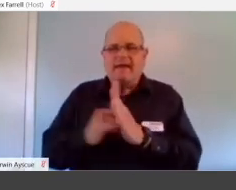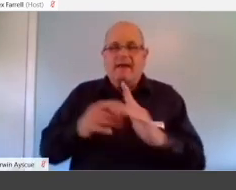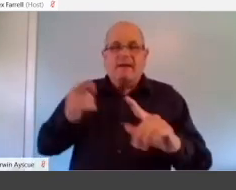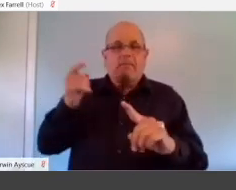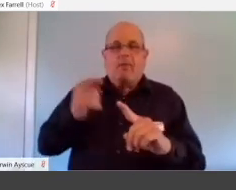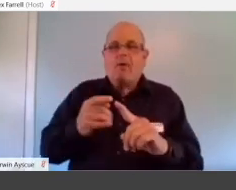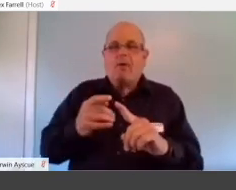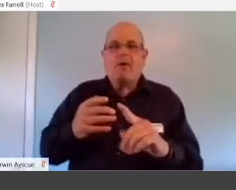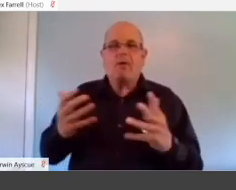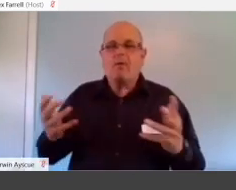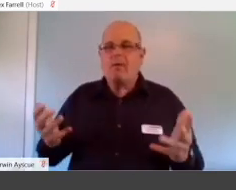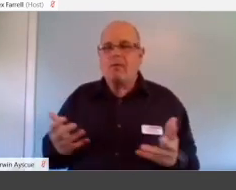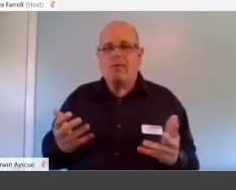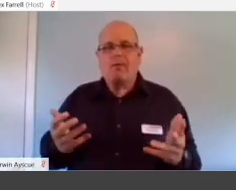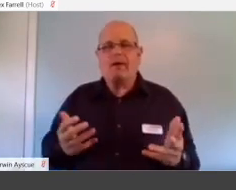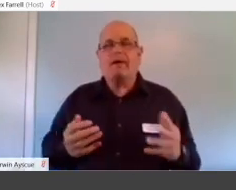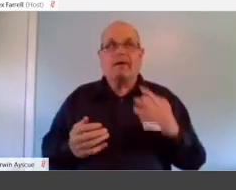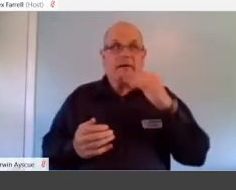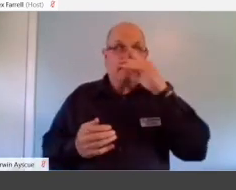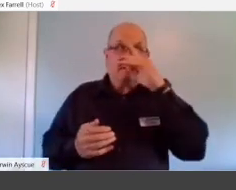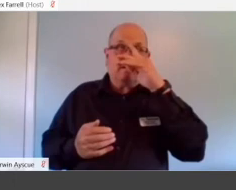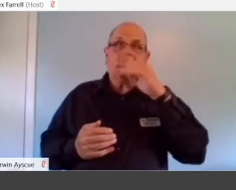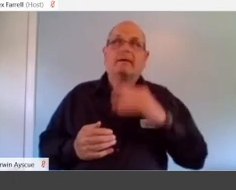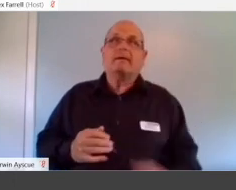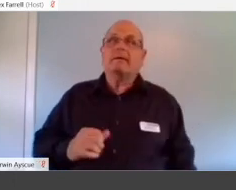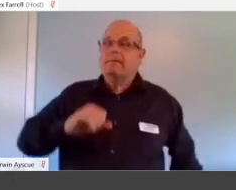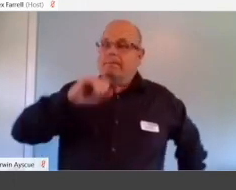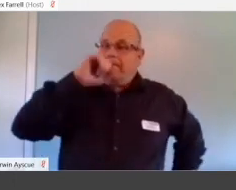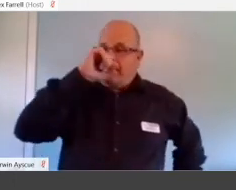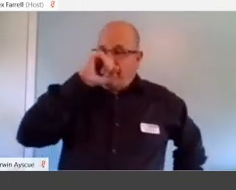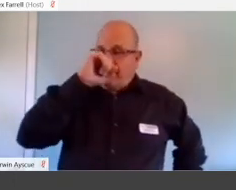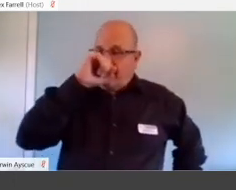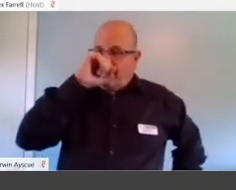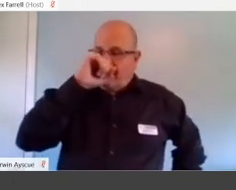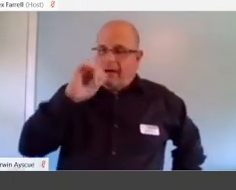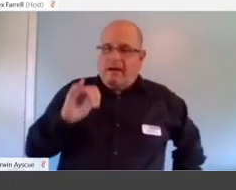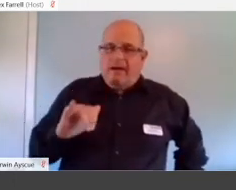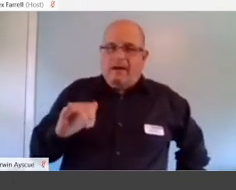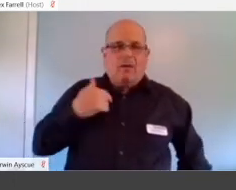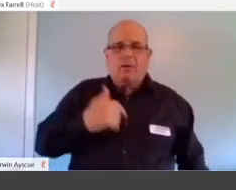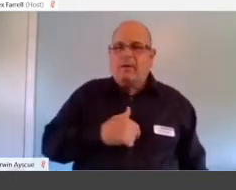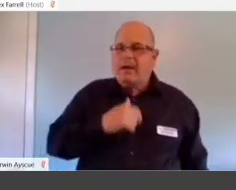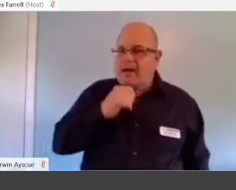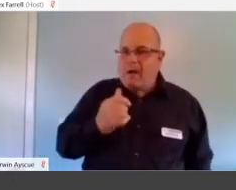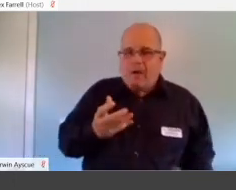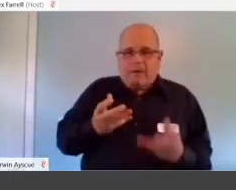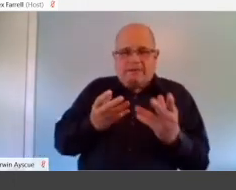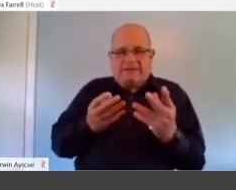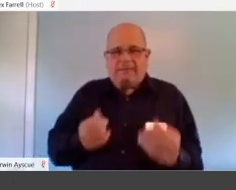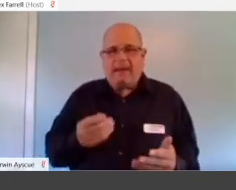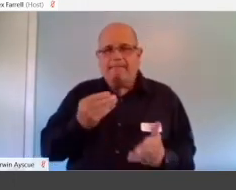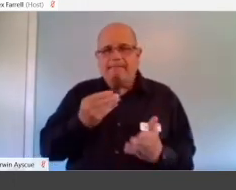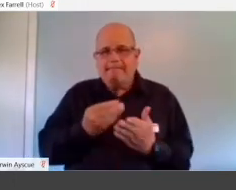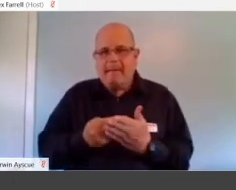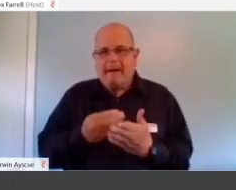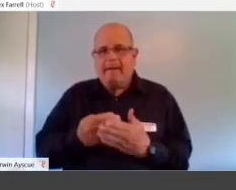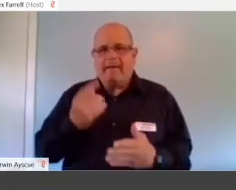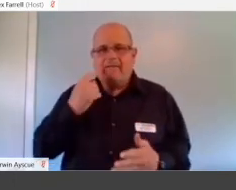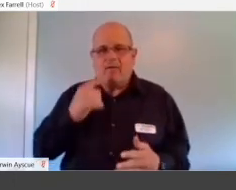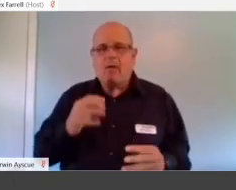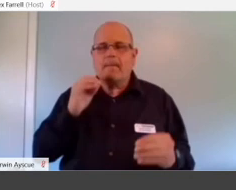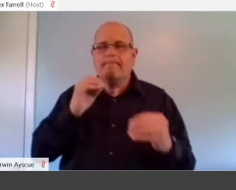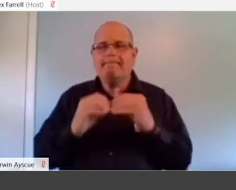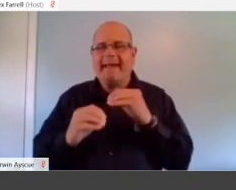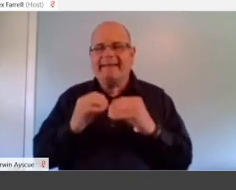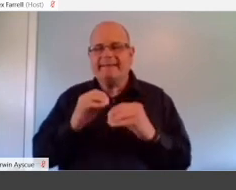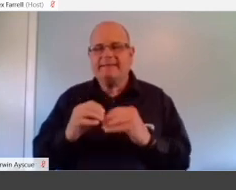those areas, it's just really hit me with software projects, is we don't spend any budget on maintenance. All the